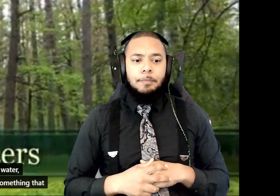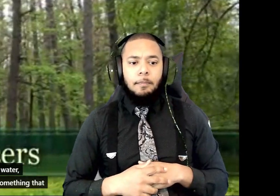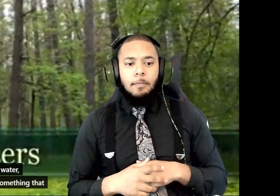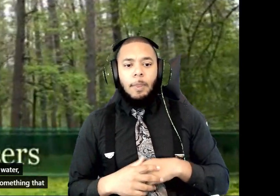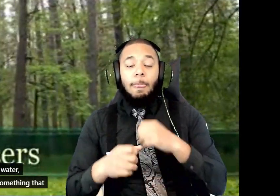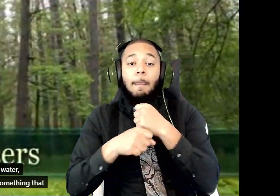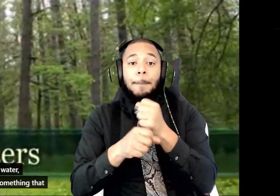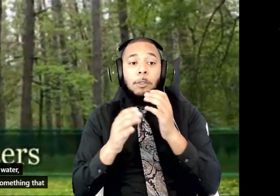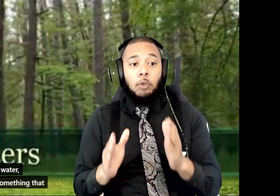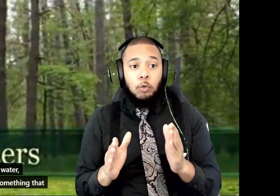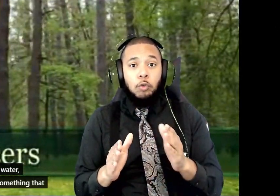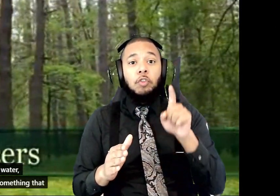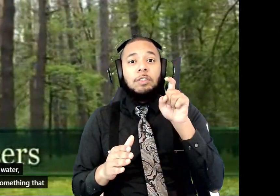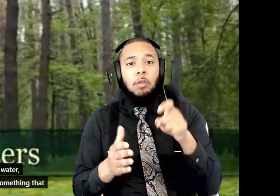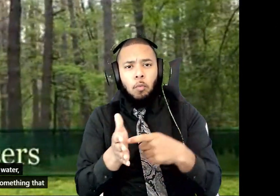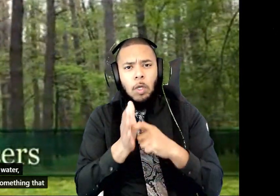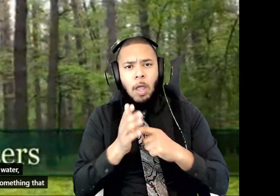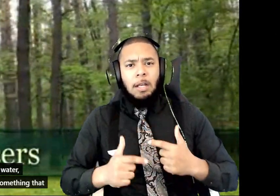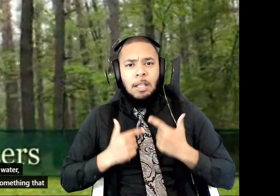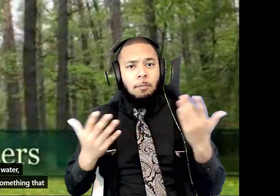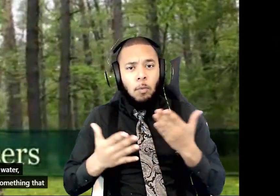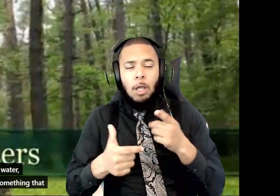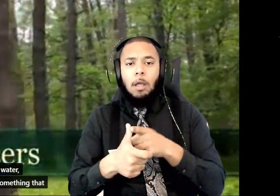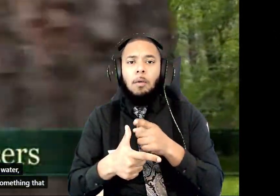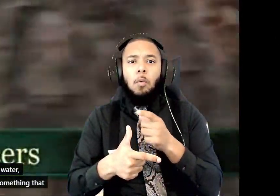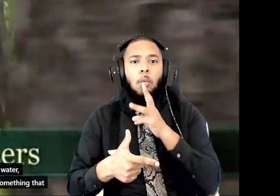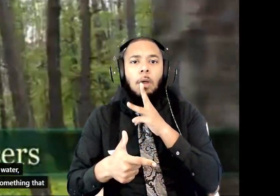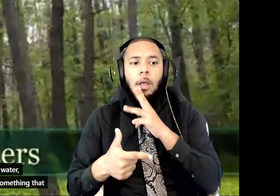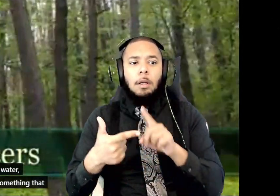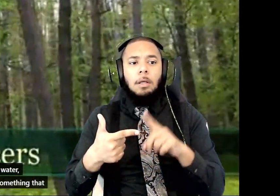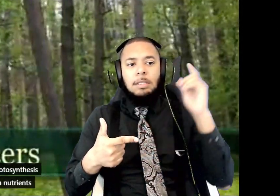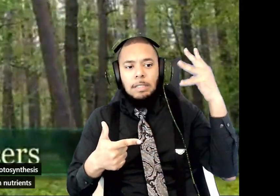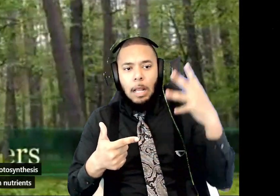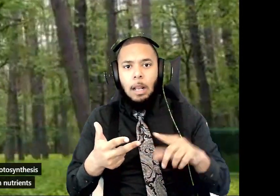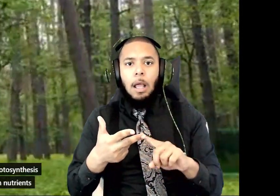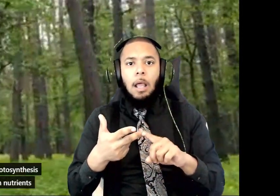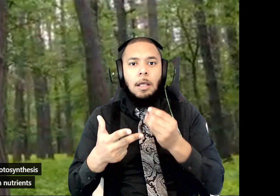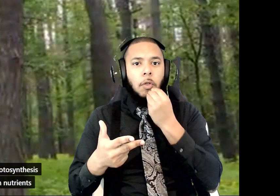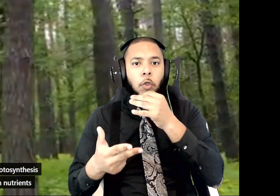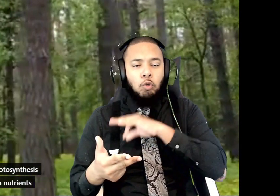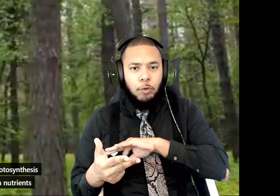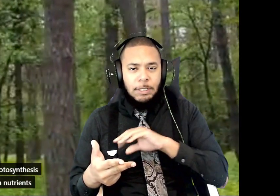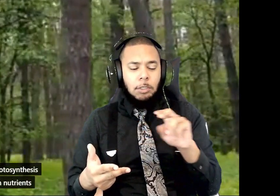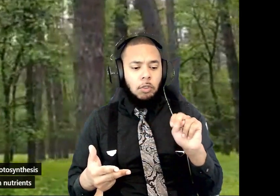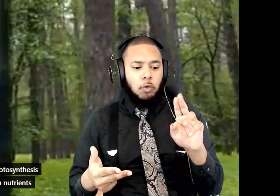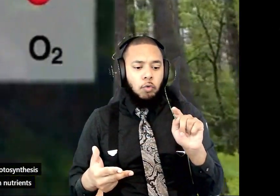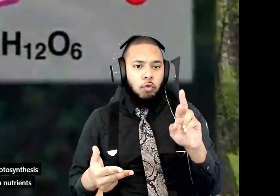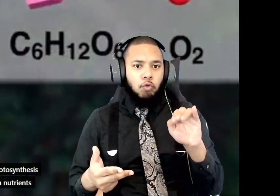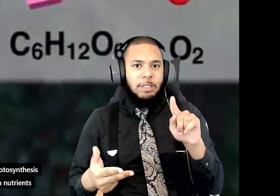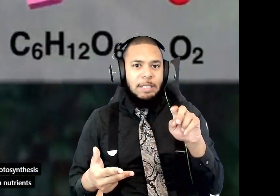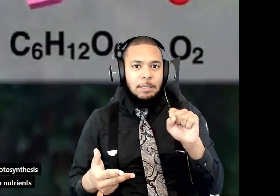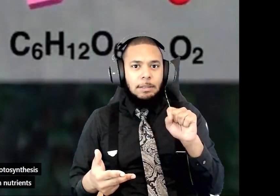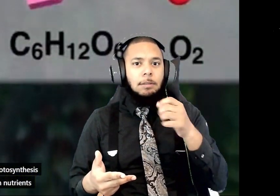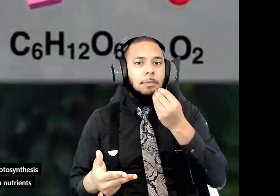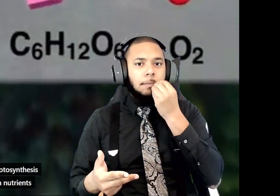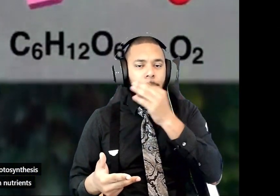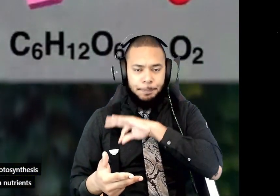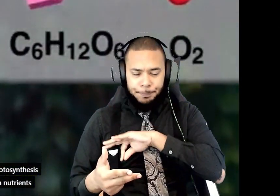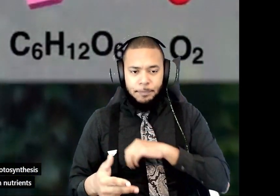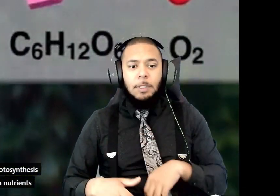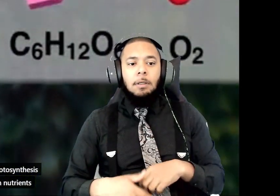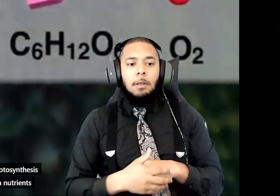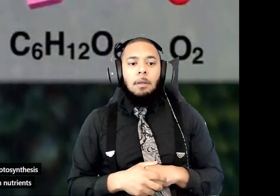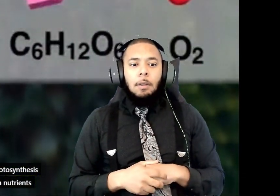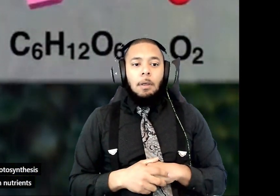Producers obviously have to have water, sunlight, and nutrients. That's something that we don't talk about in the photosynthesis equation, but